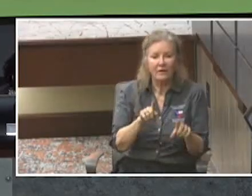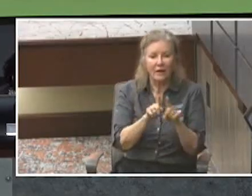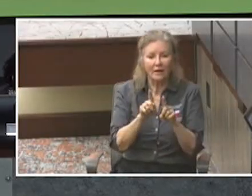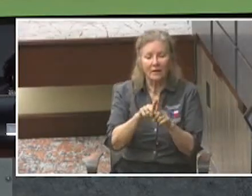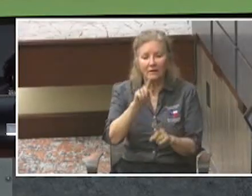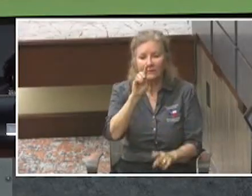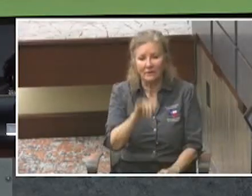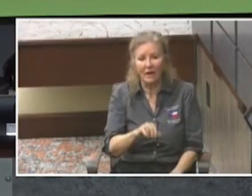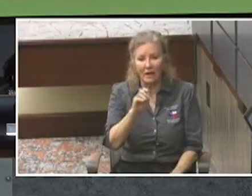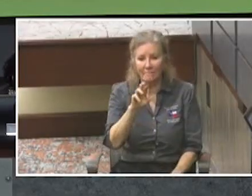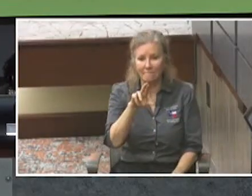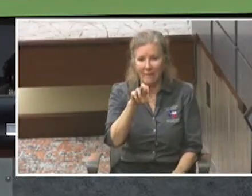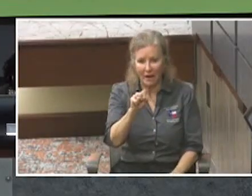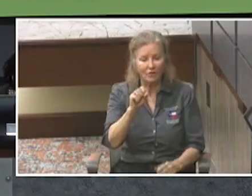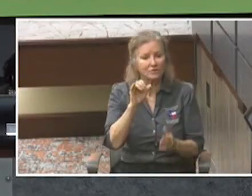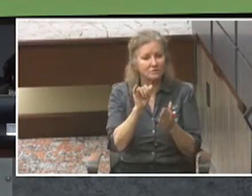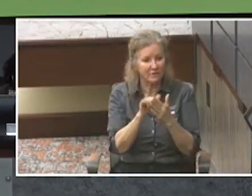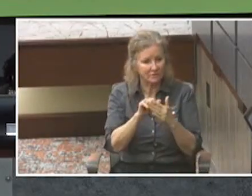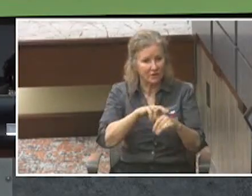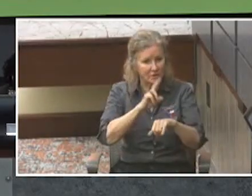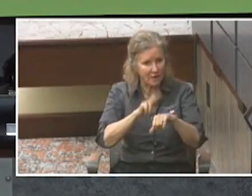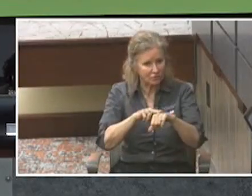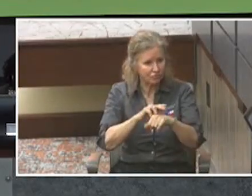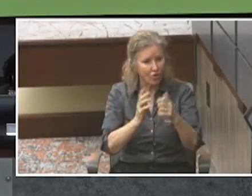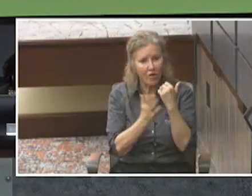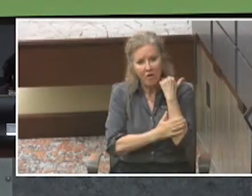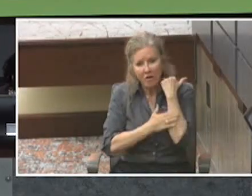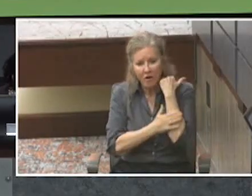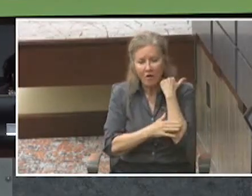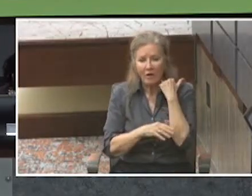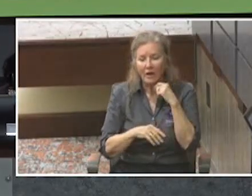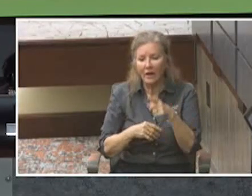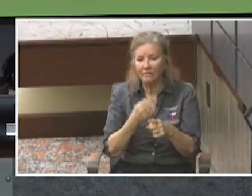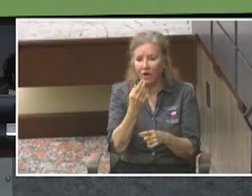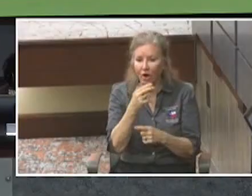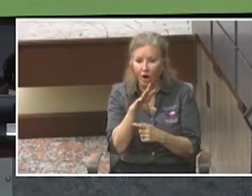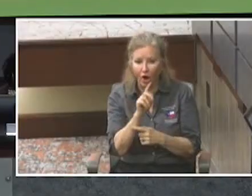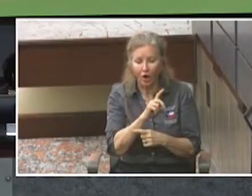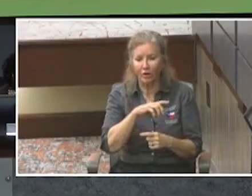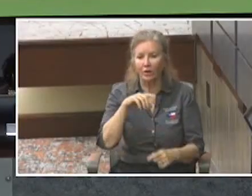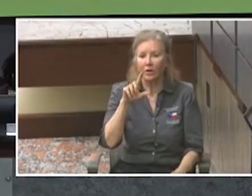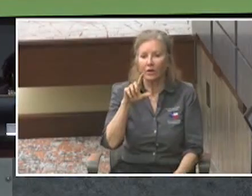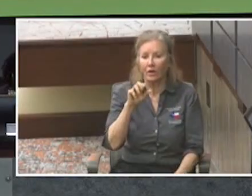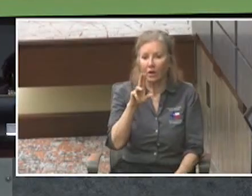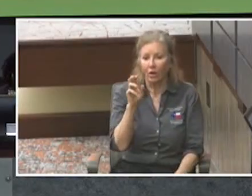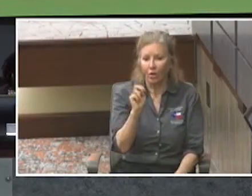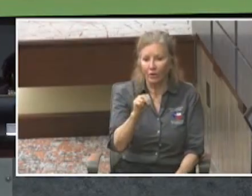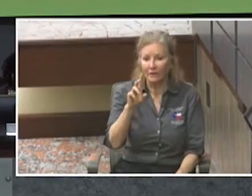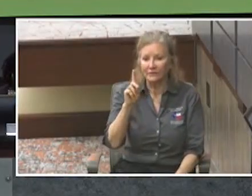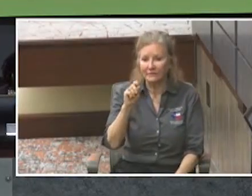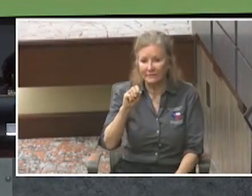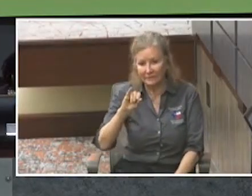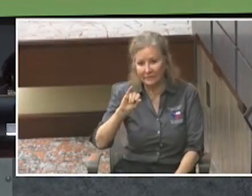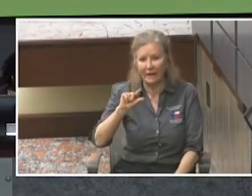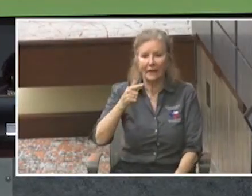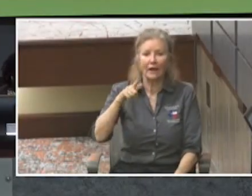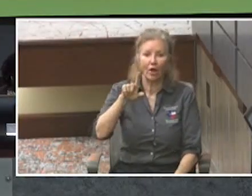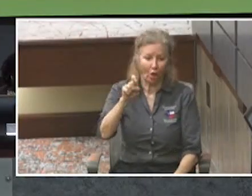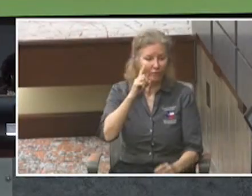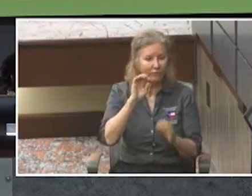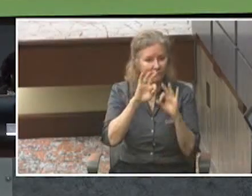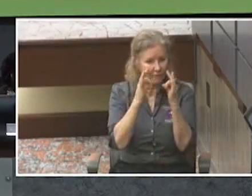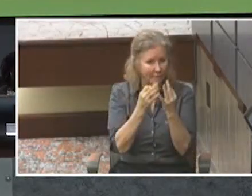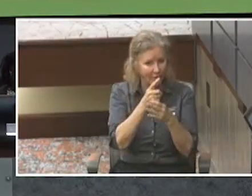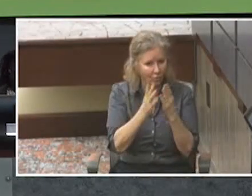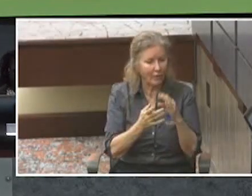is a national country artist at Howdy at the Herd. Then we had Lauren Daigle for Family Weekend, comedian Jeff